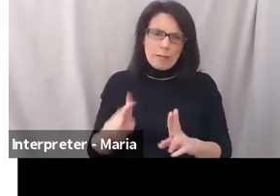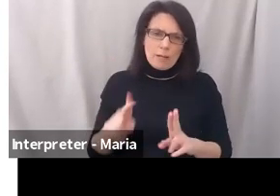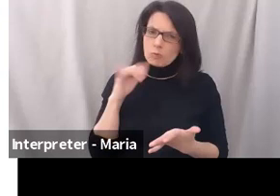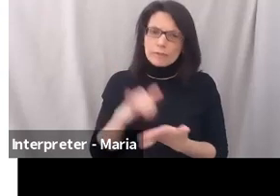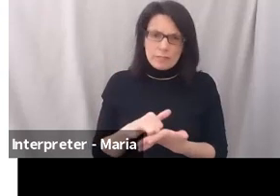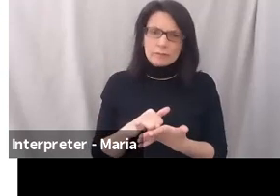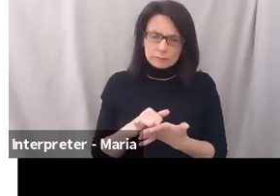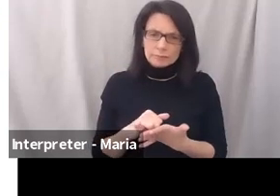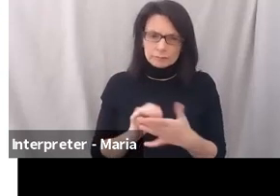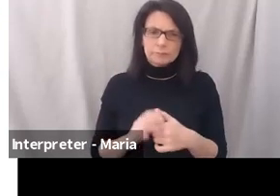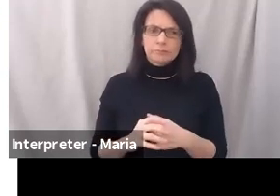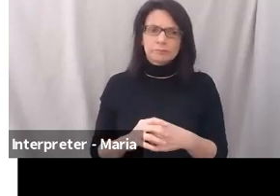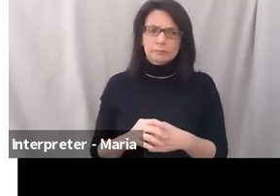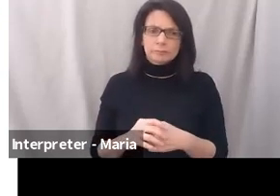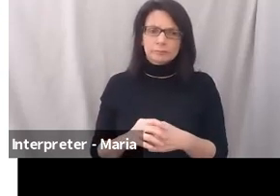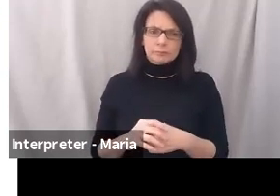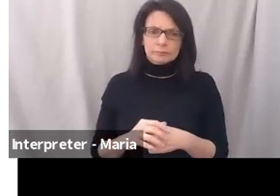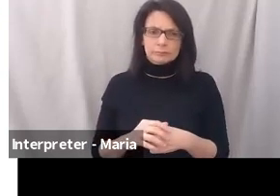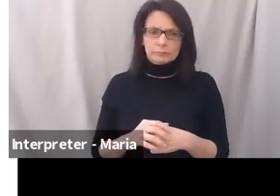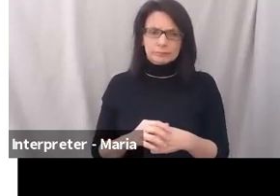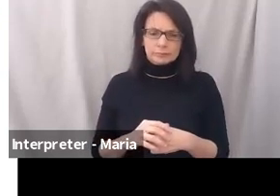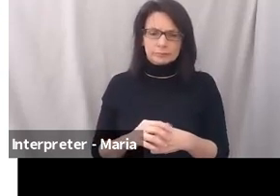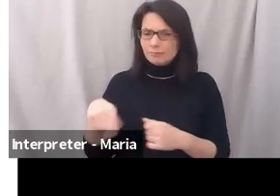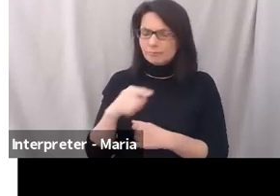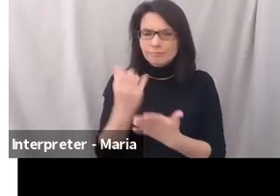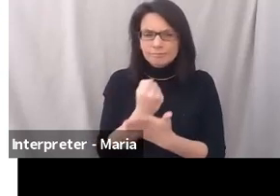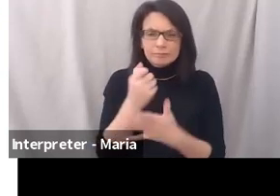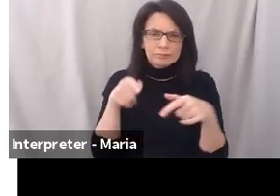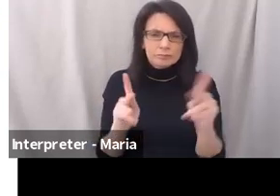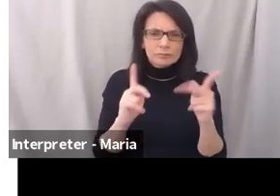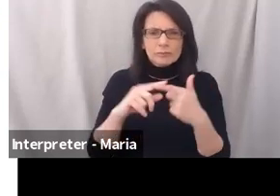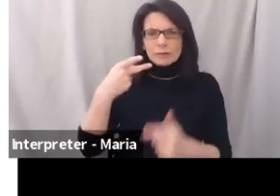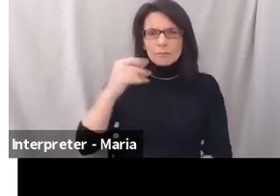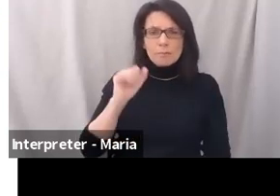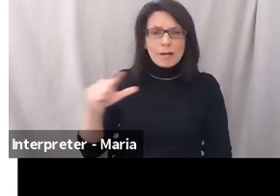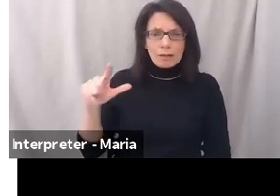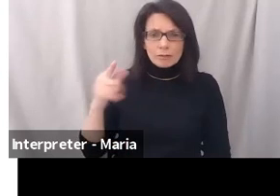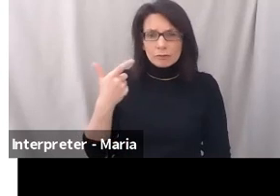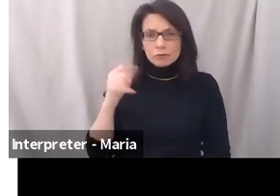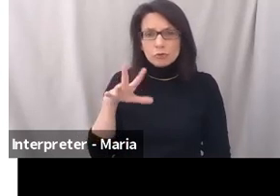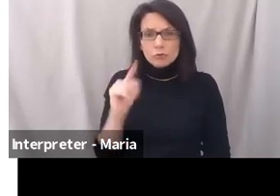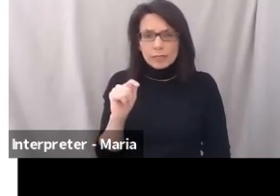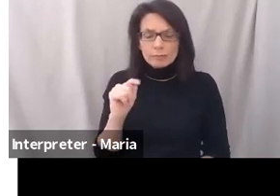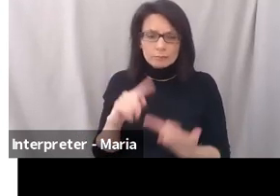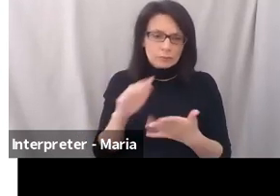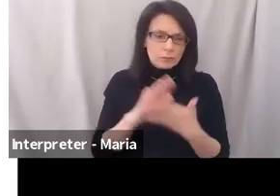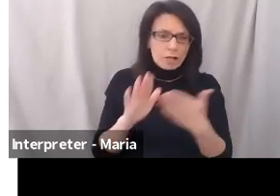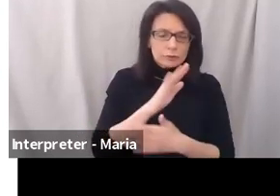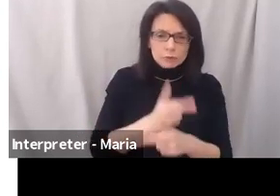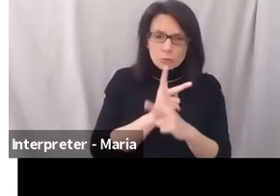access the federal grant opportunities such as Pell Grants. There is loans in colleges